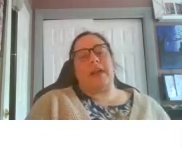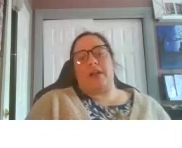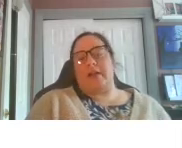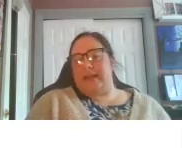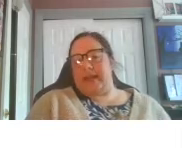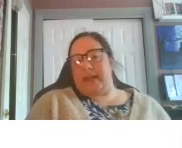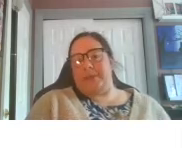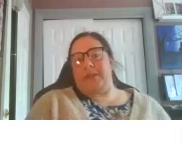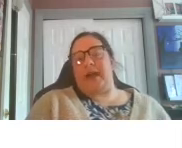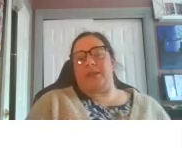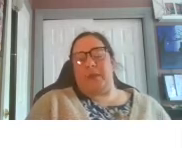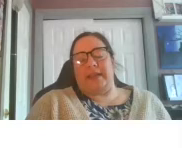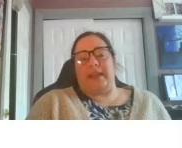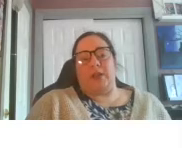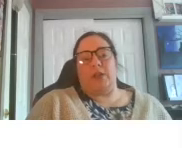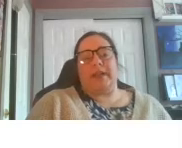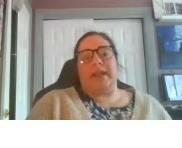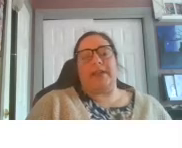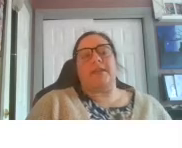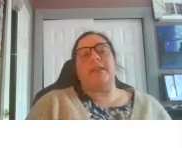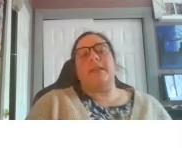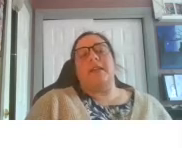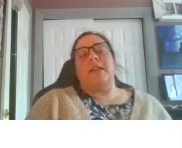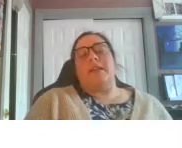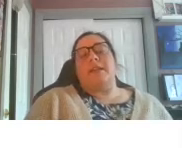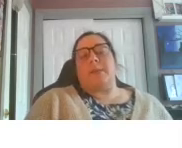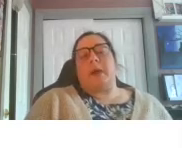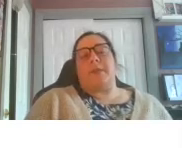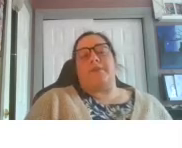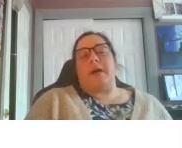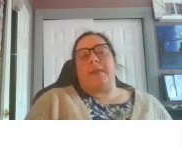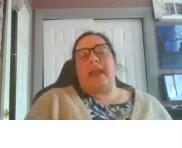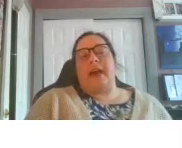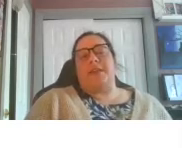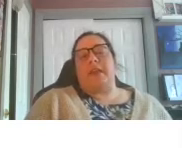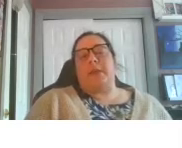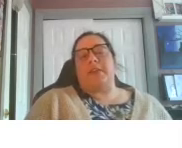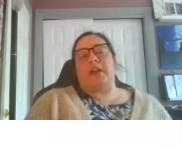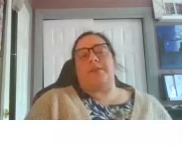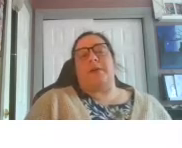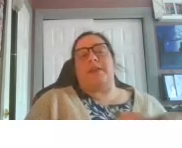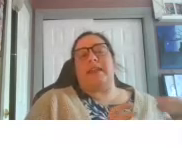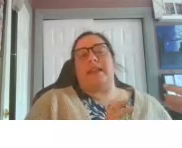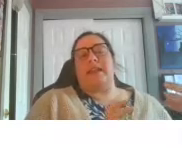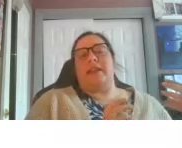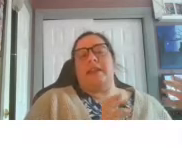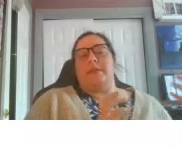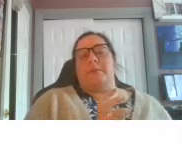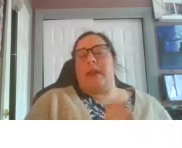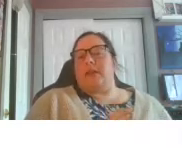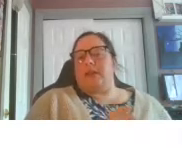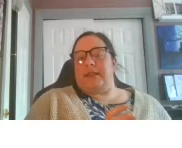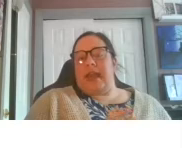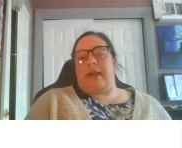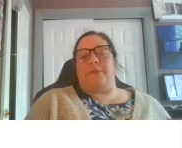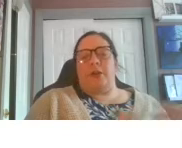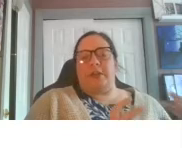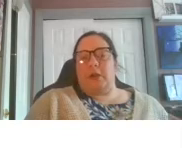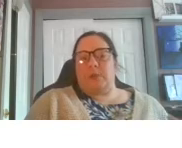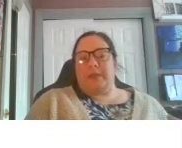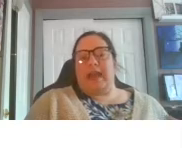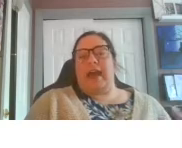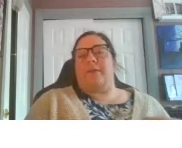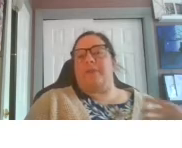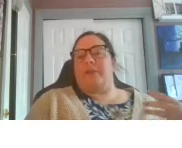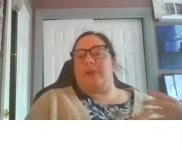you report there, it's going to come to us and we can take a look at it. The Department of Public Health, like we talked about, is any medical staff,